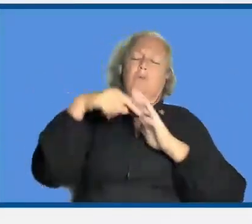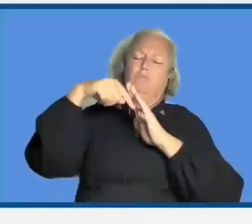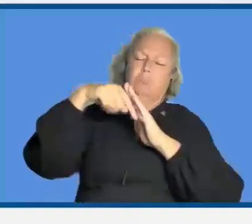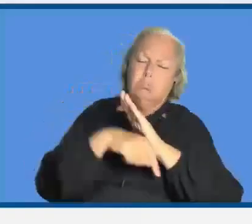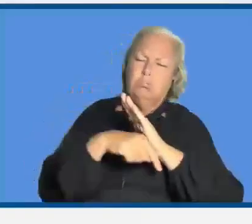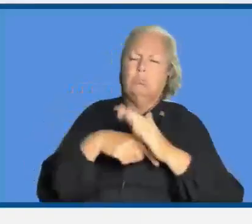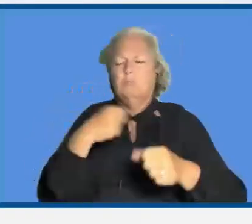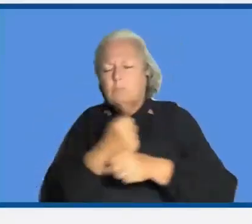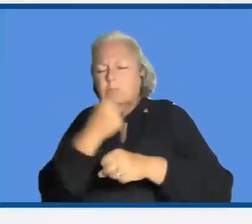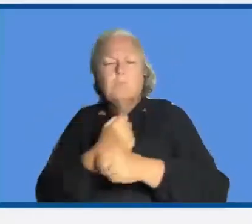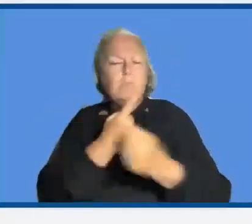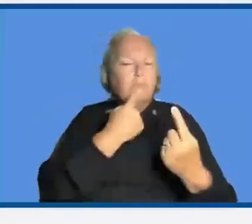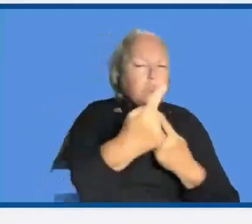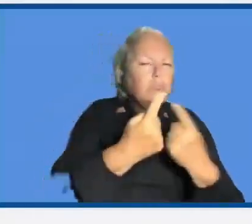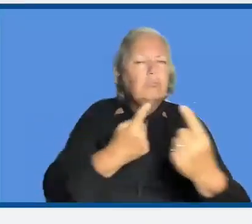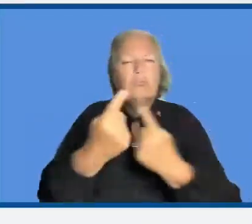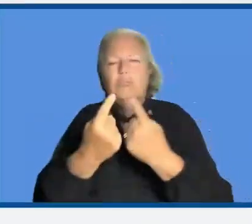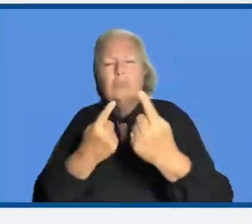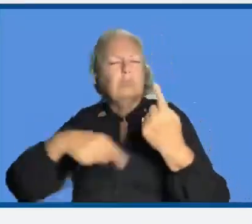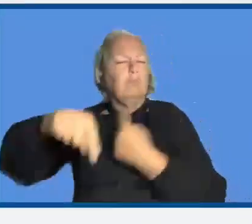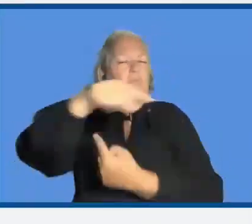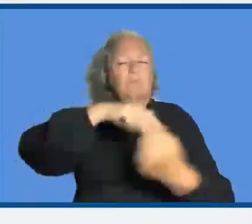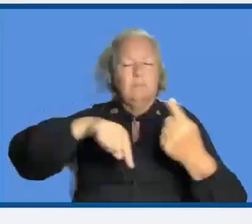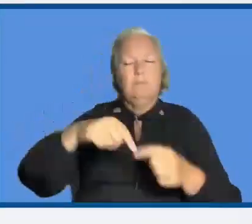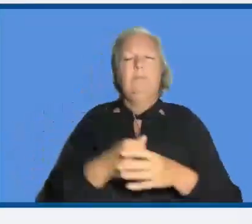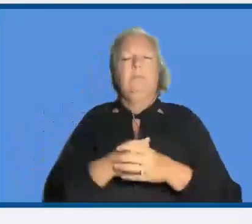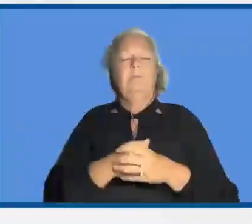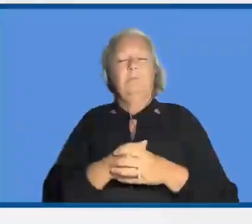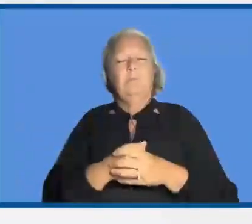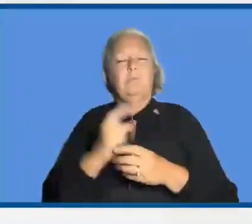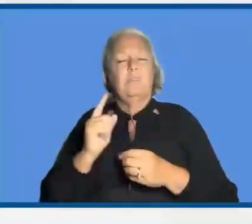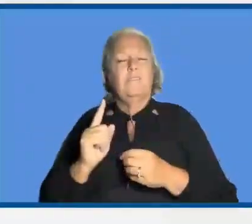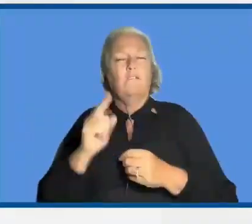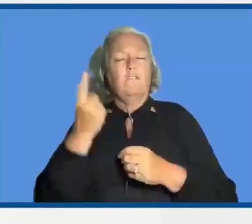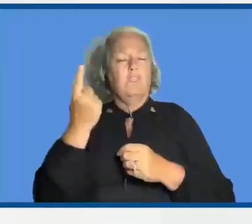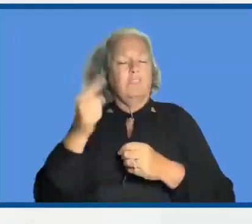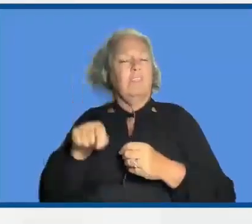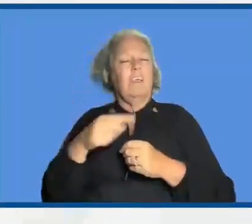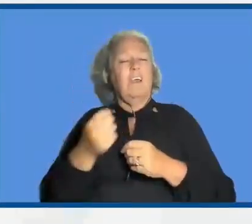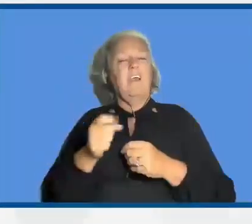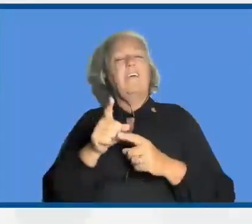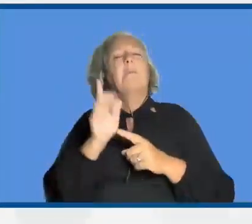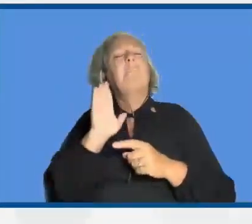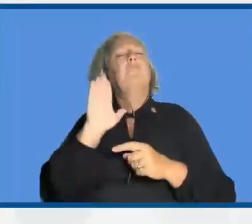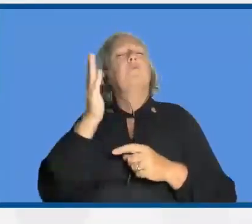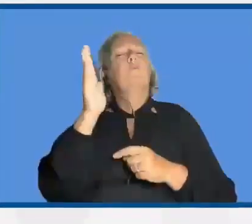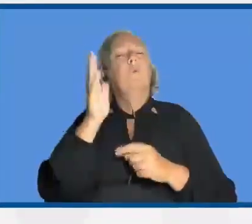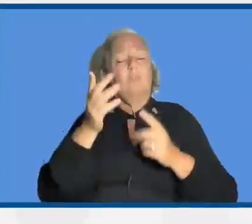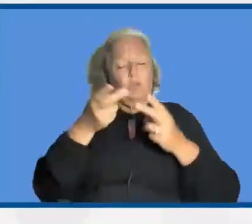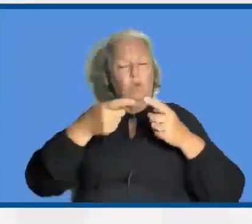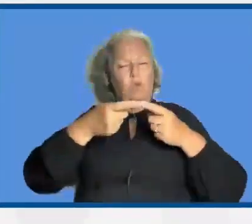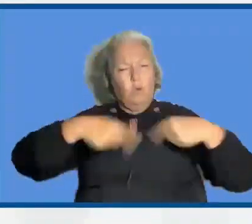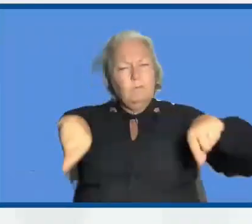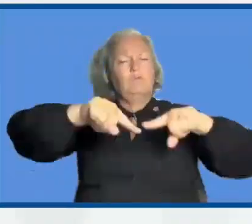was getting for the first time this Futures Commission. One of the main and priority topics in